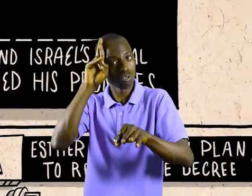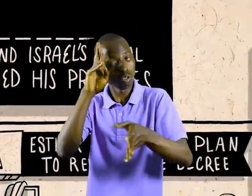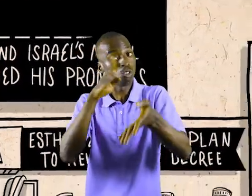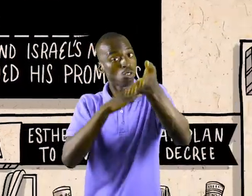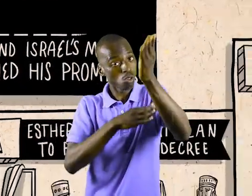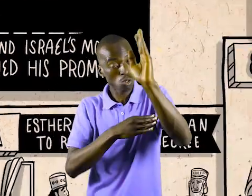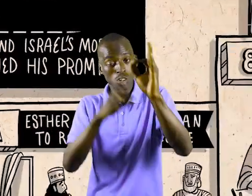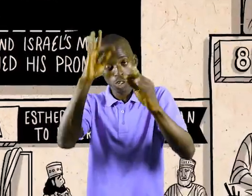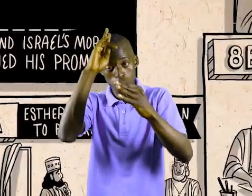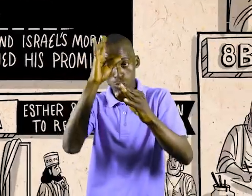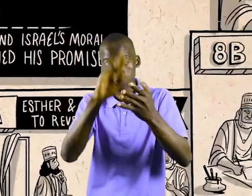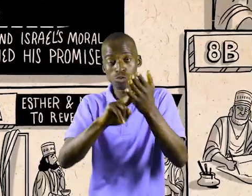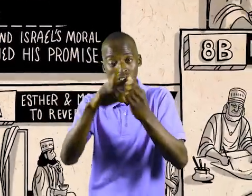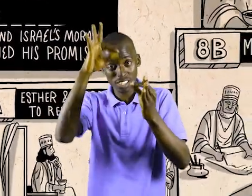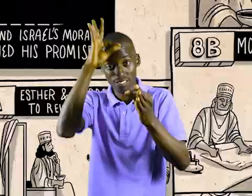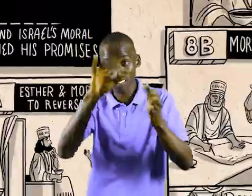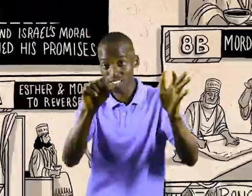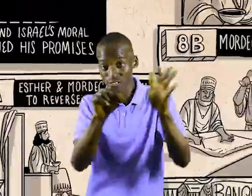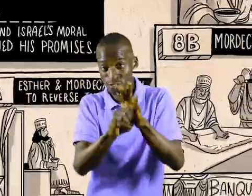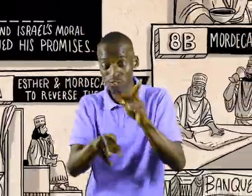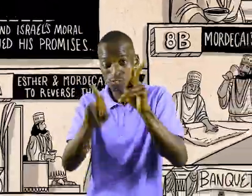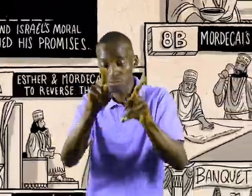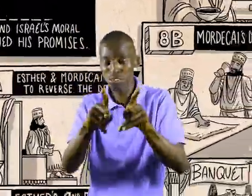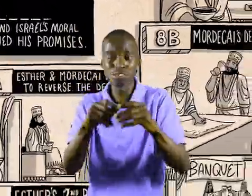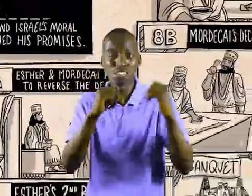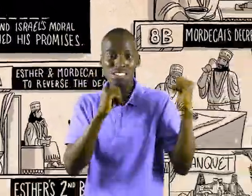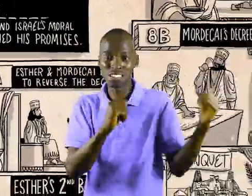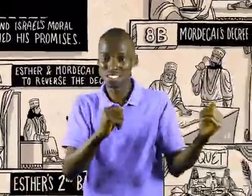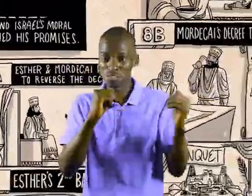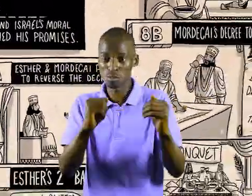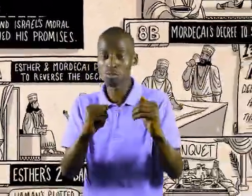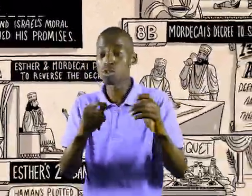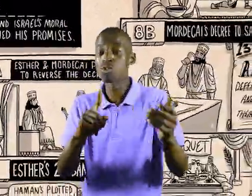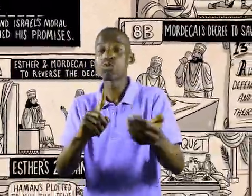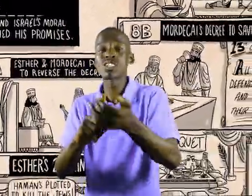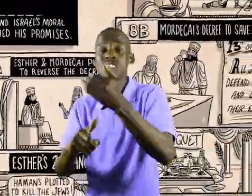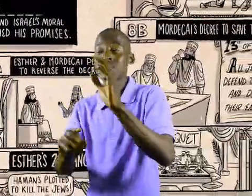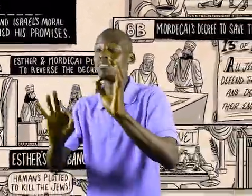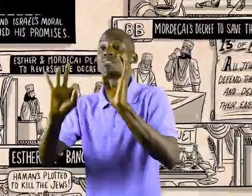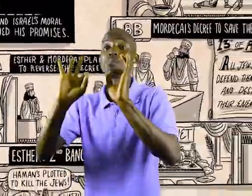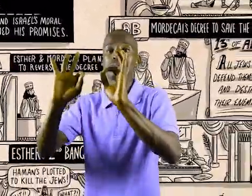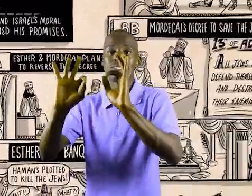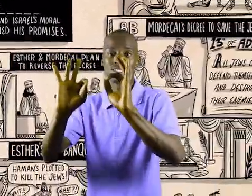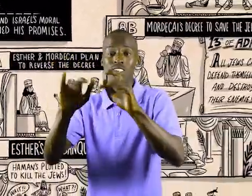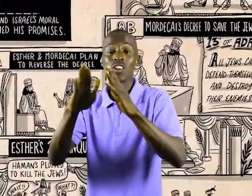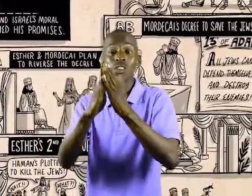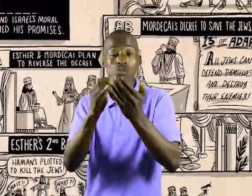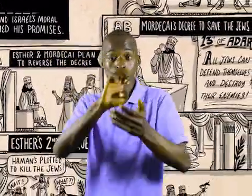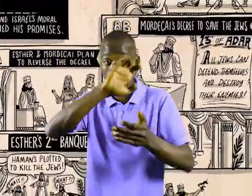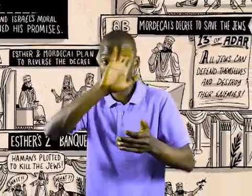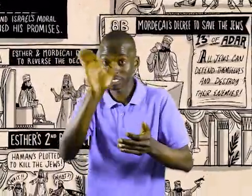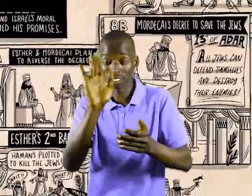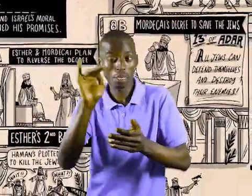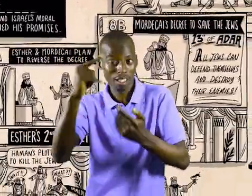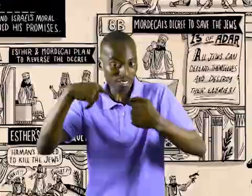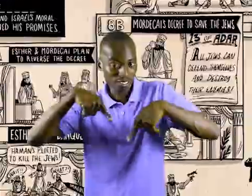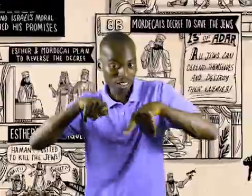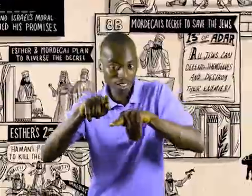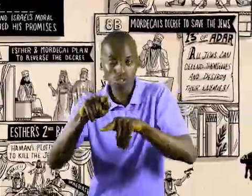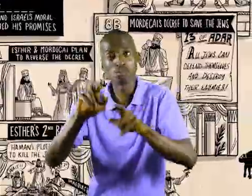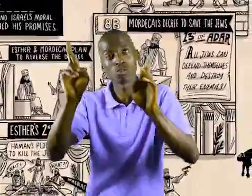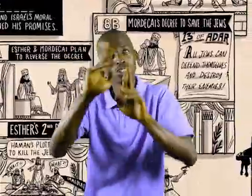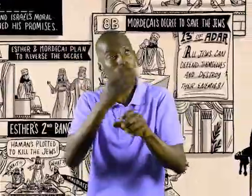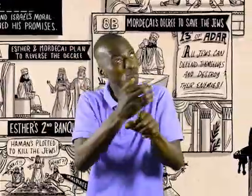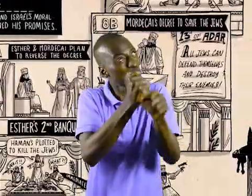the faithfulness of even morally compromised people to accomplish his purposes. And so the book of Esther asks us to be willing